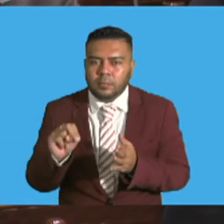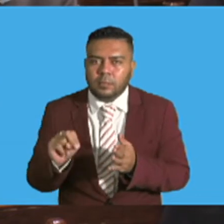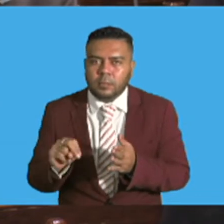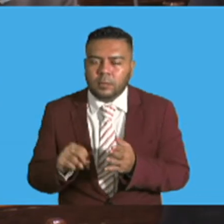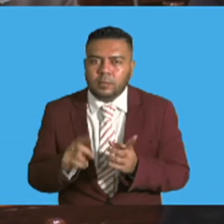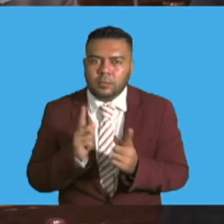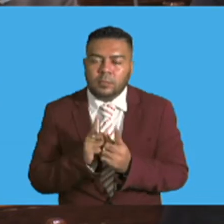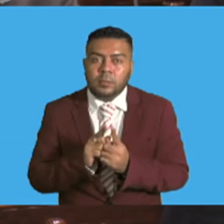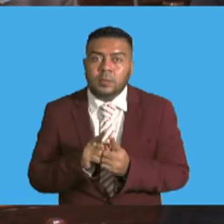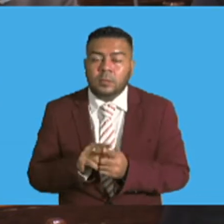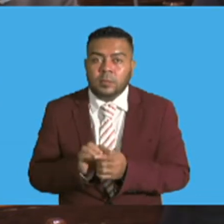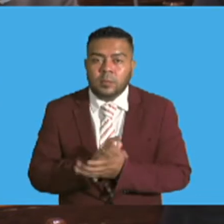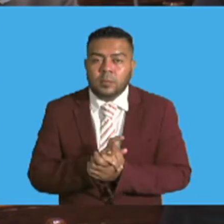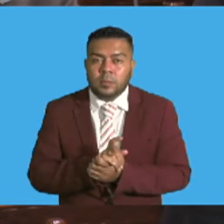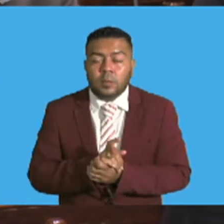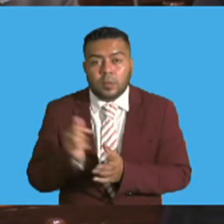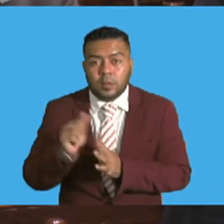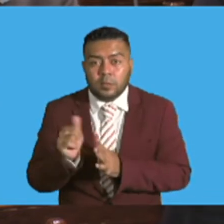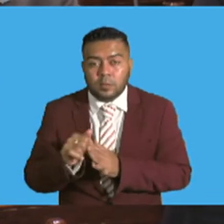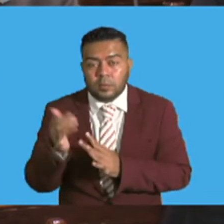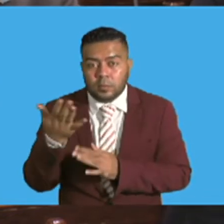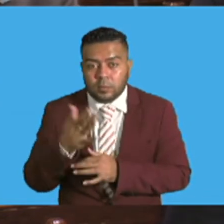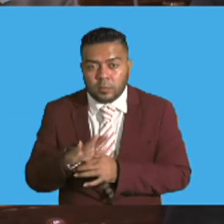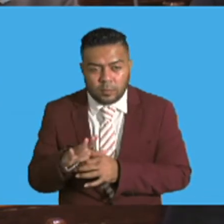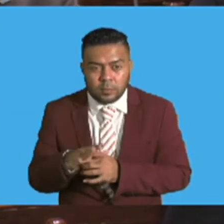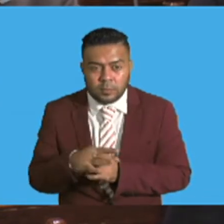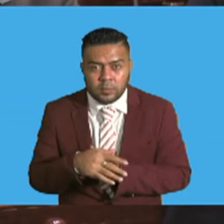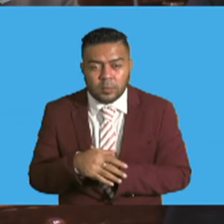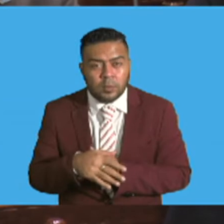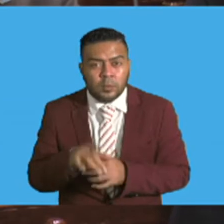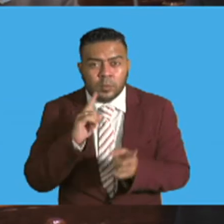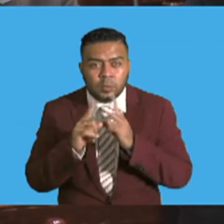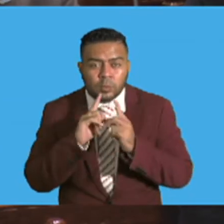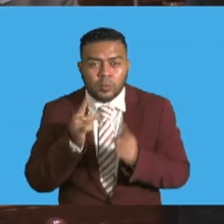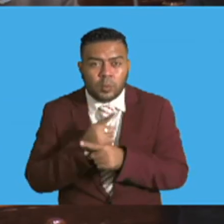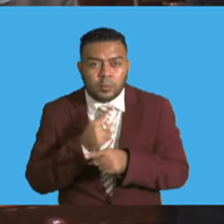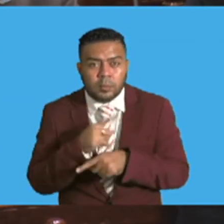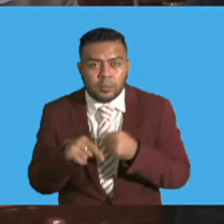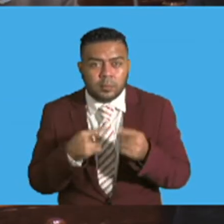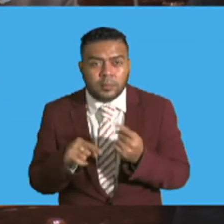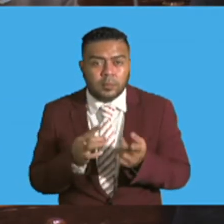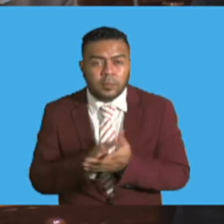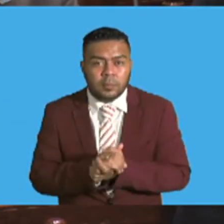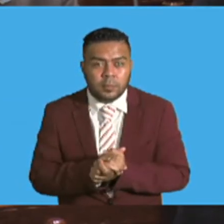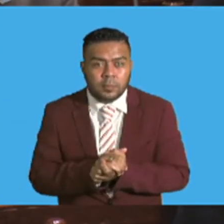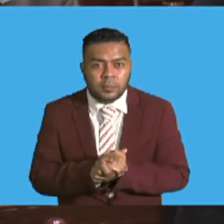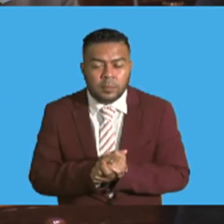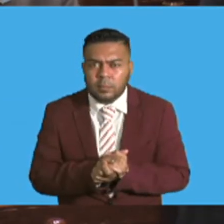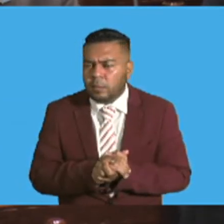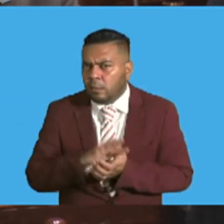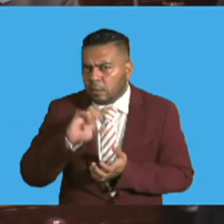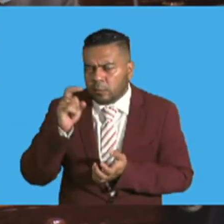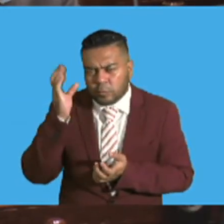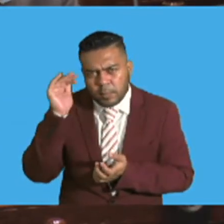the obligations. Mr. Speaker, sir, I also would like to comment on the, somebody made the comment, I cannot remember now